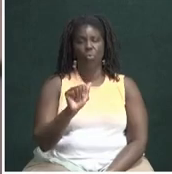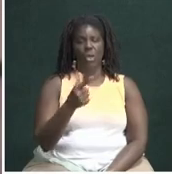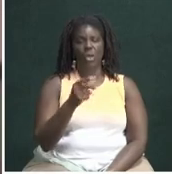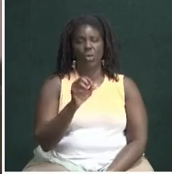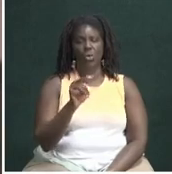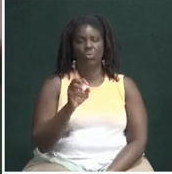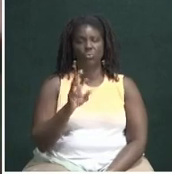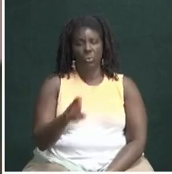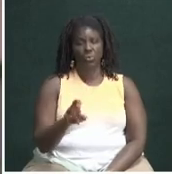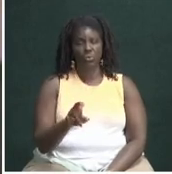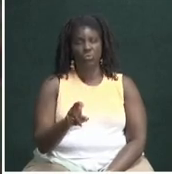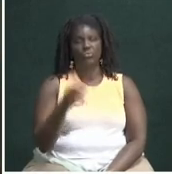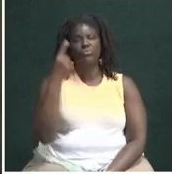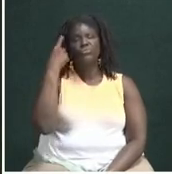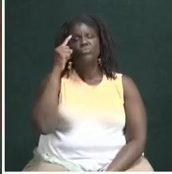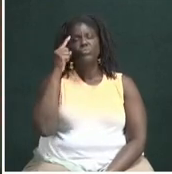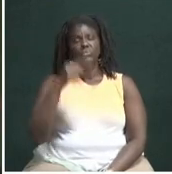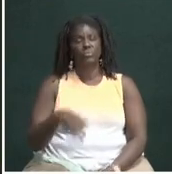invocation.